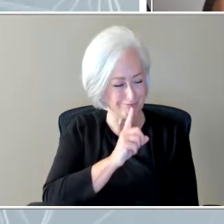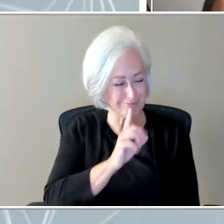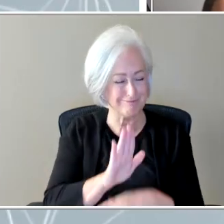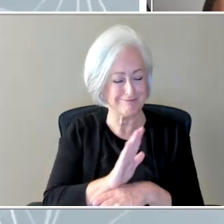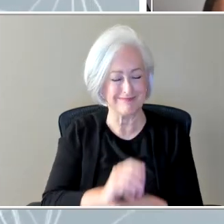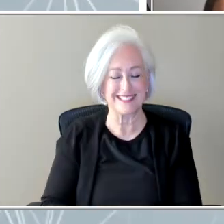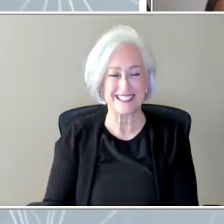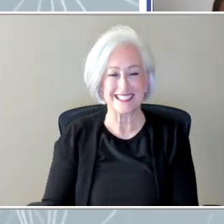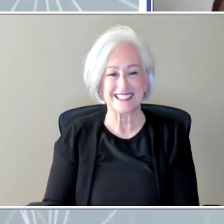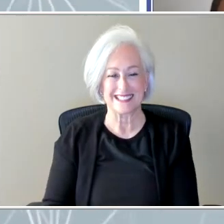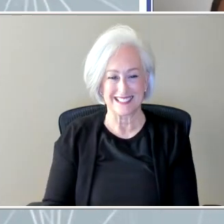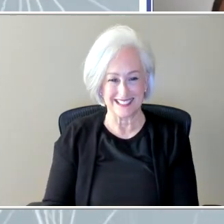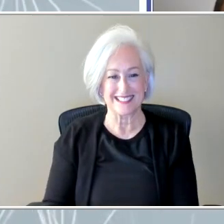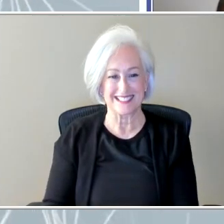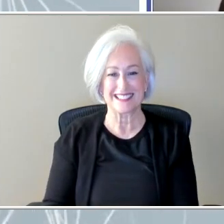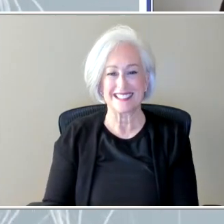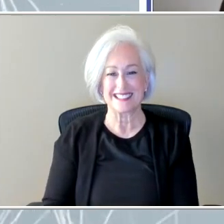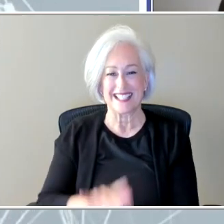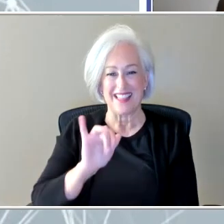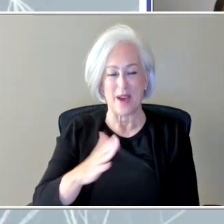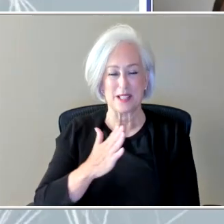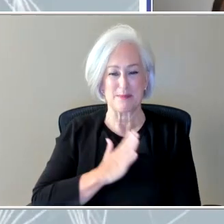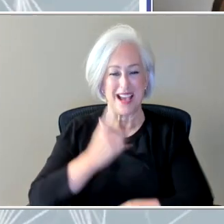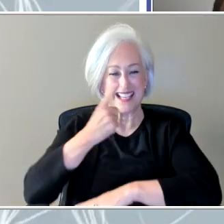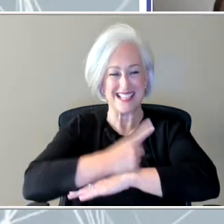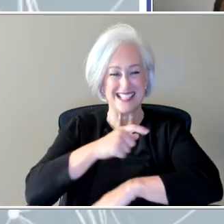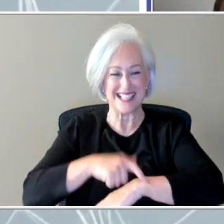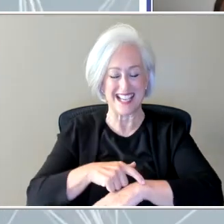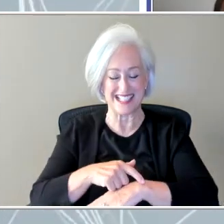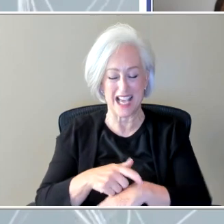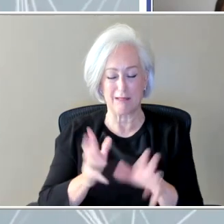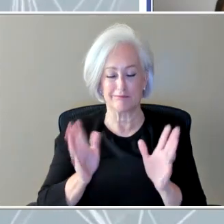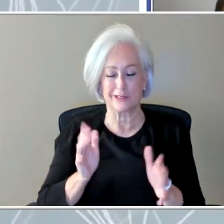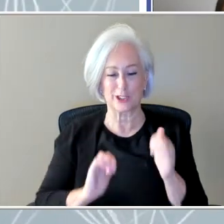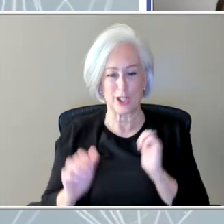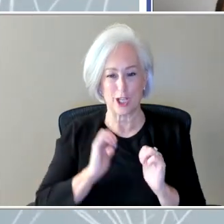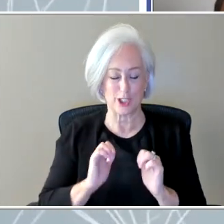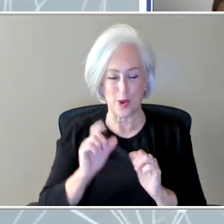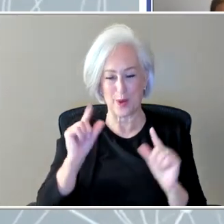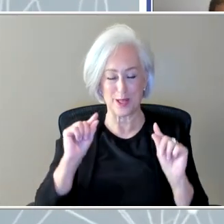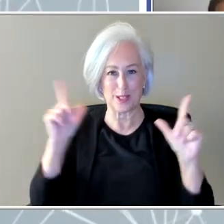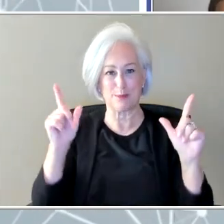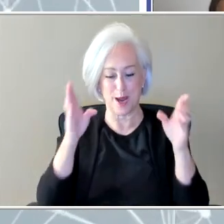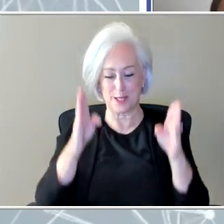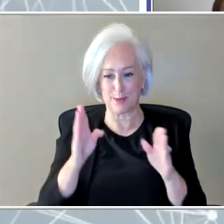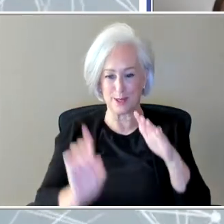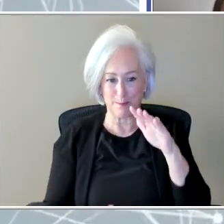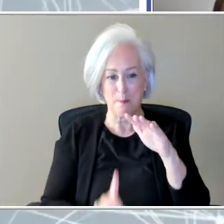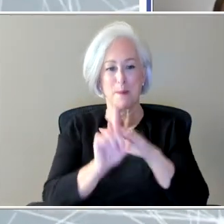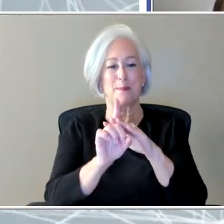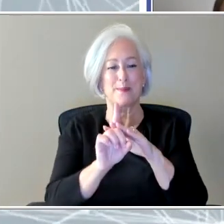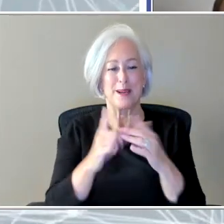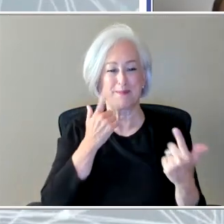it. That was like my daytime talk show moment where you had the surprise guest that comes out. So there it was, and I loved it. It was so great to have